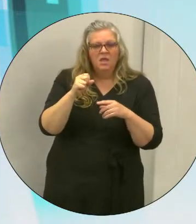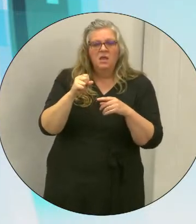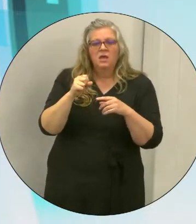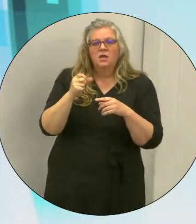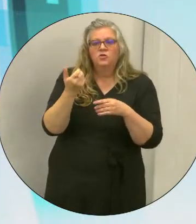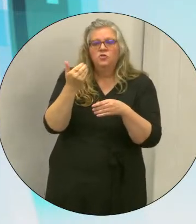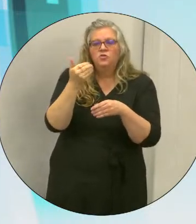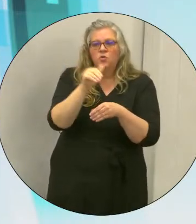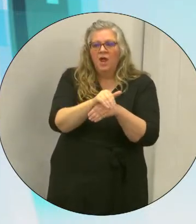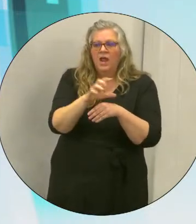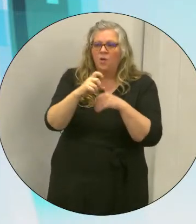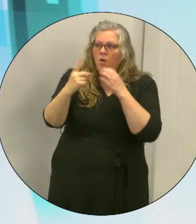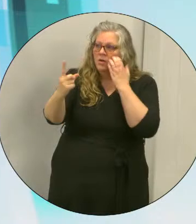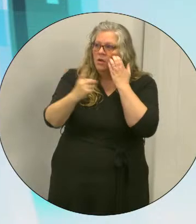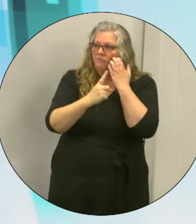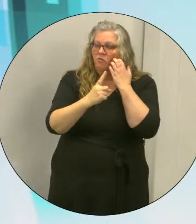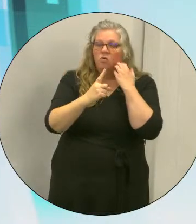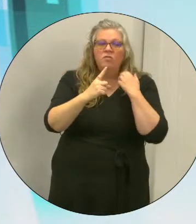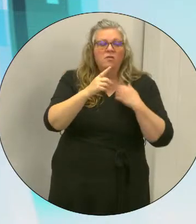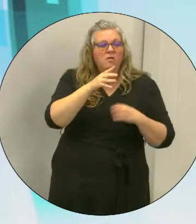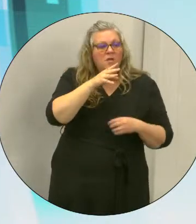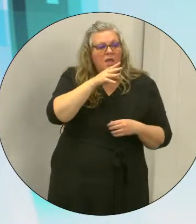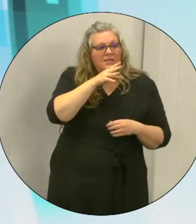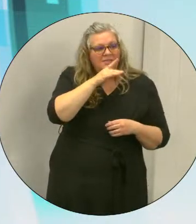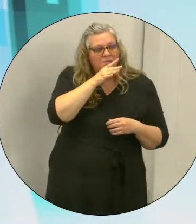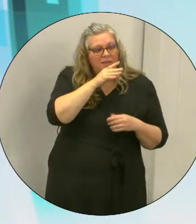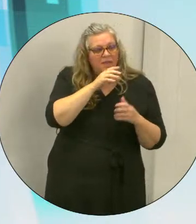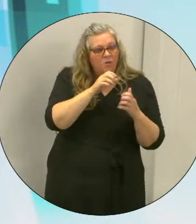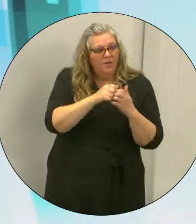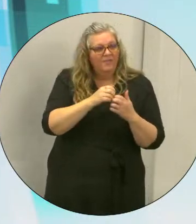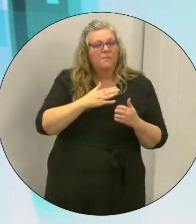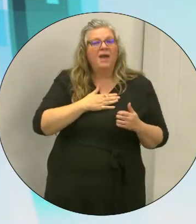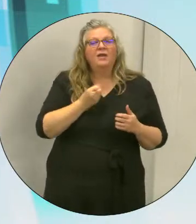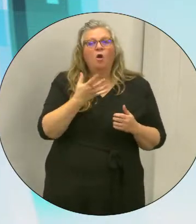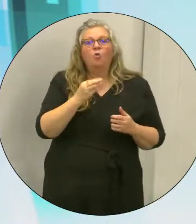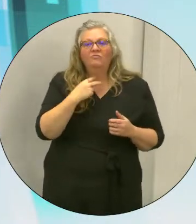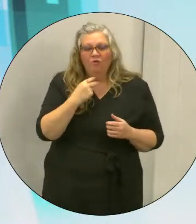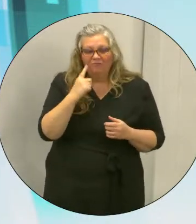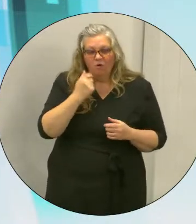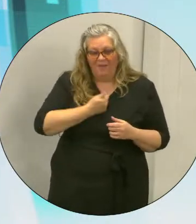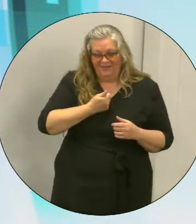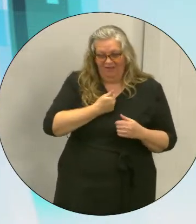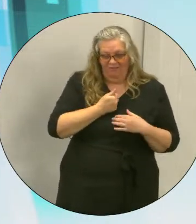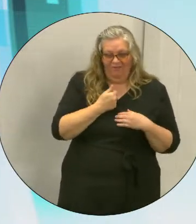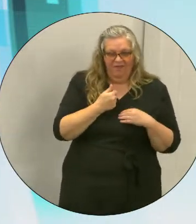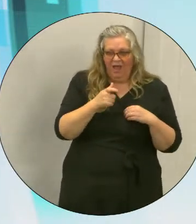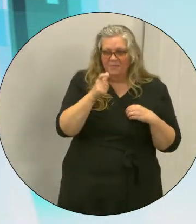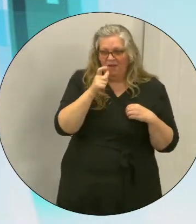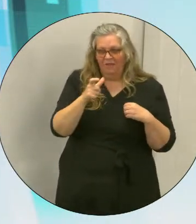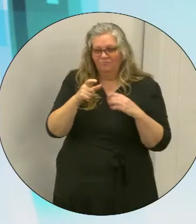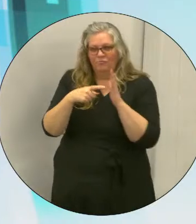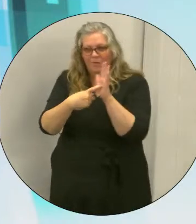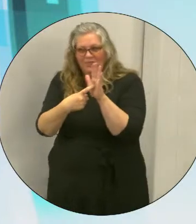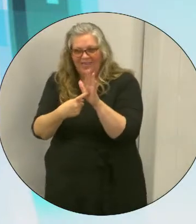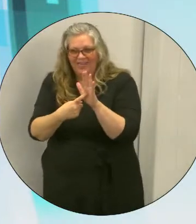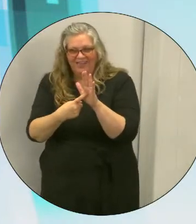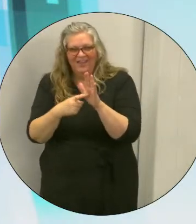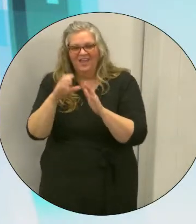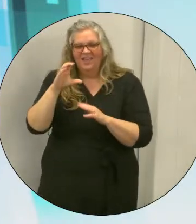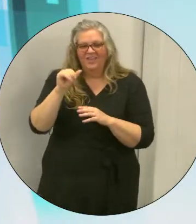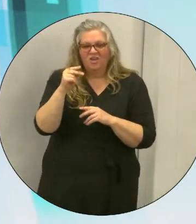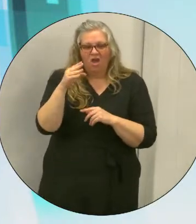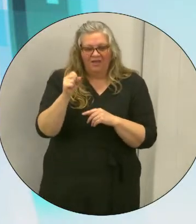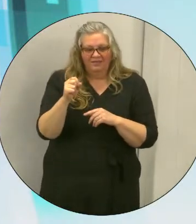I wanted to come forward and speak with my own voice for myself as Yvette Williams, the